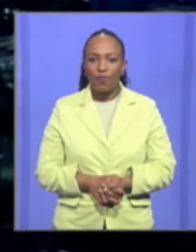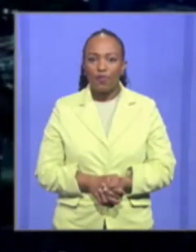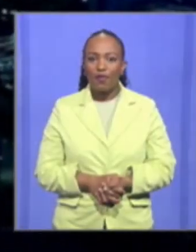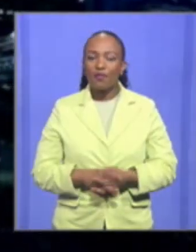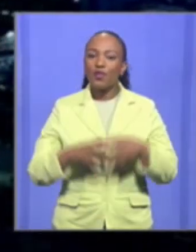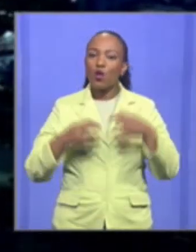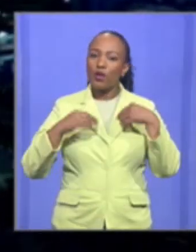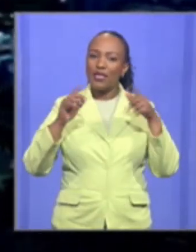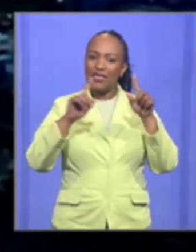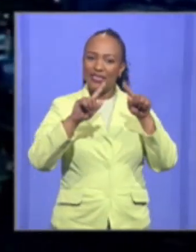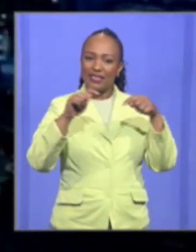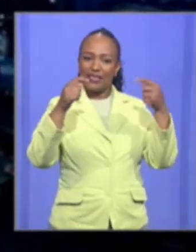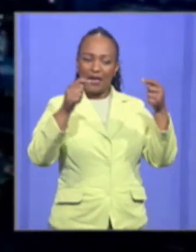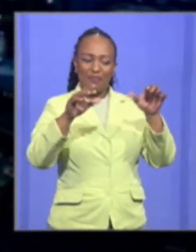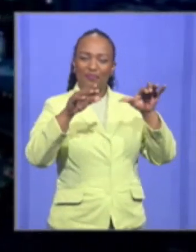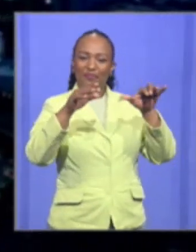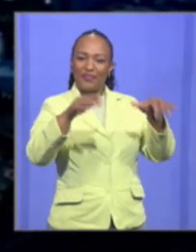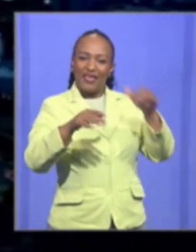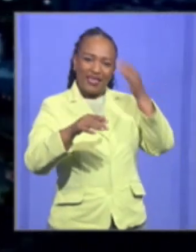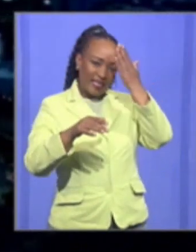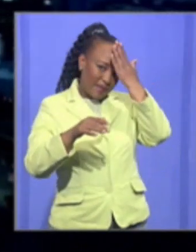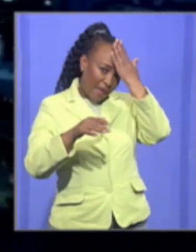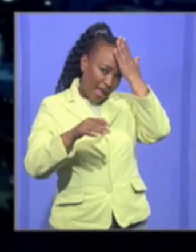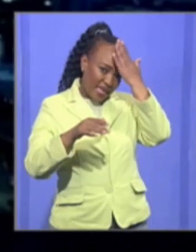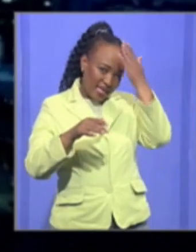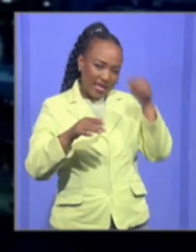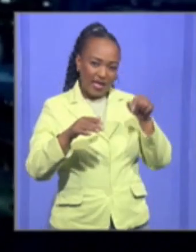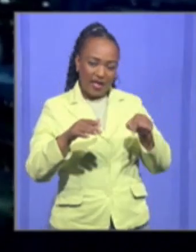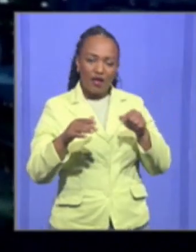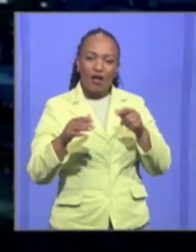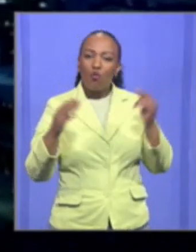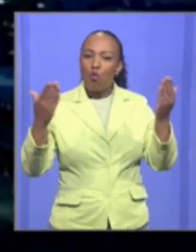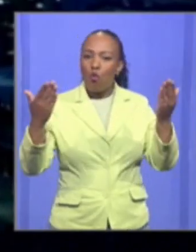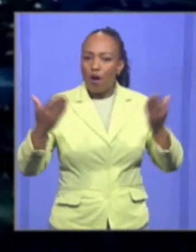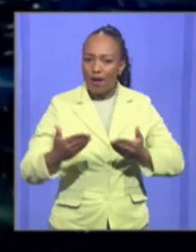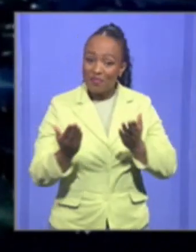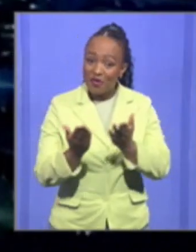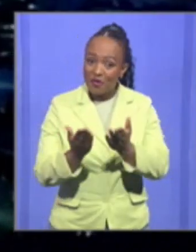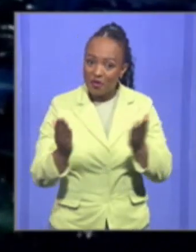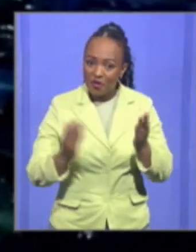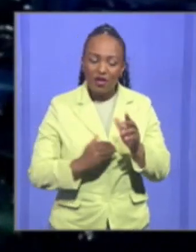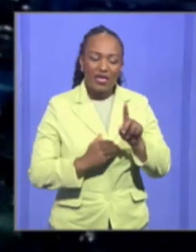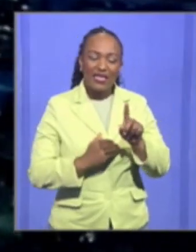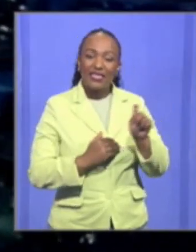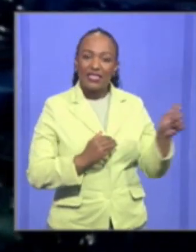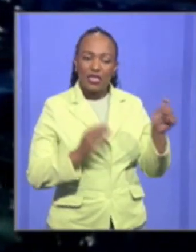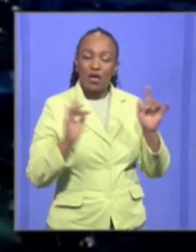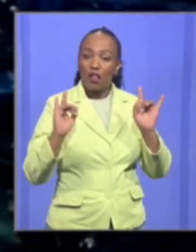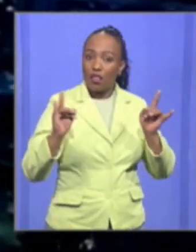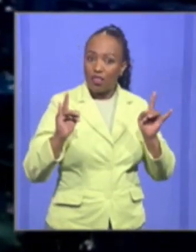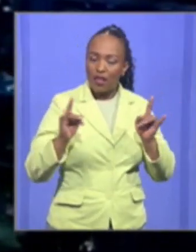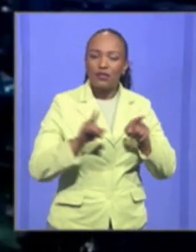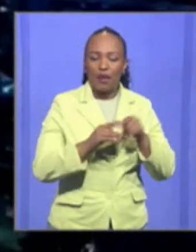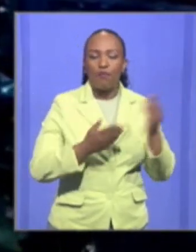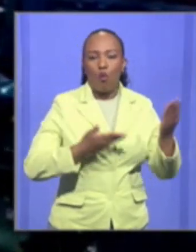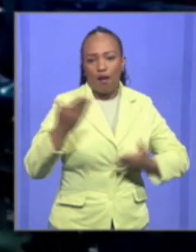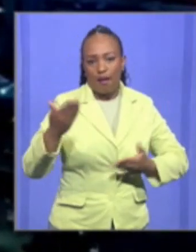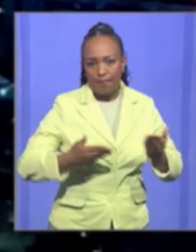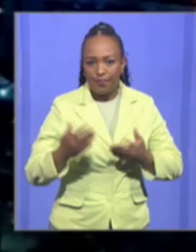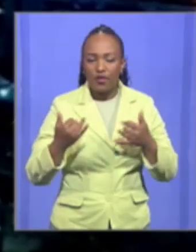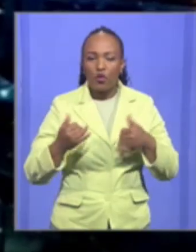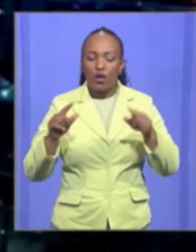Re le ba sehlopha sa ditaba tša leleme la Sepedi re a lamogela le babogedi ba rena ba kanala ya DTT. Re gaša go tšwa